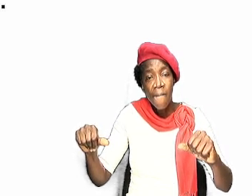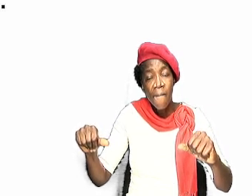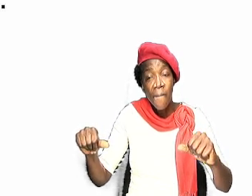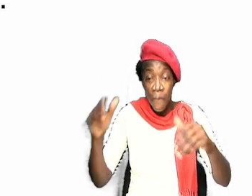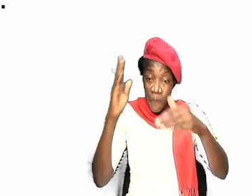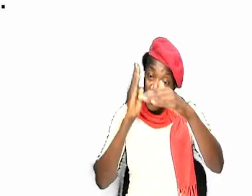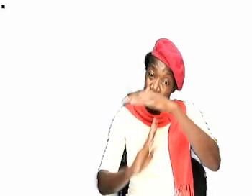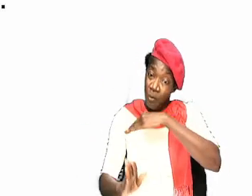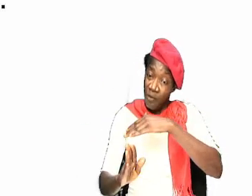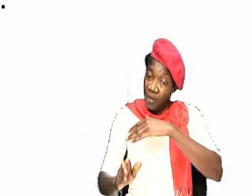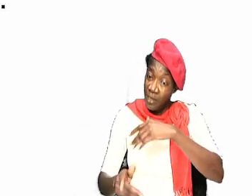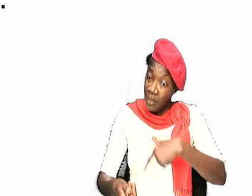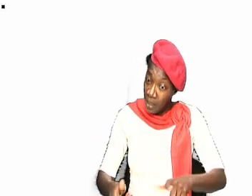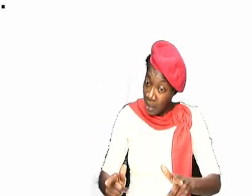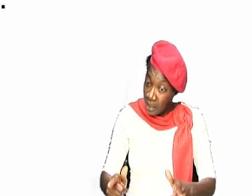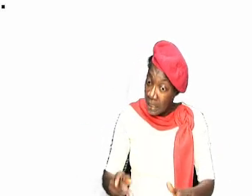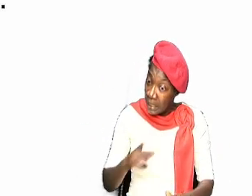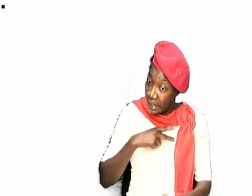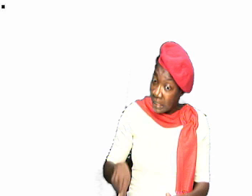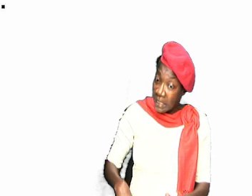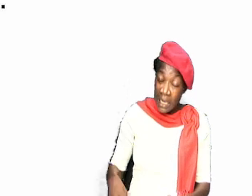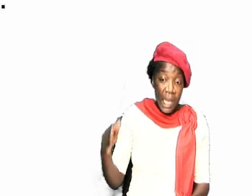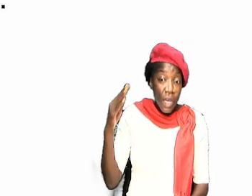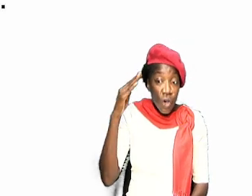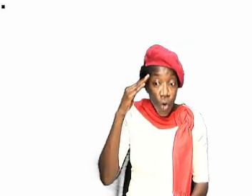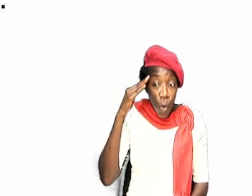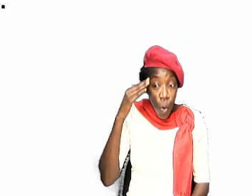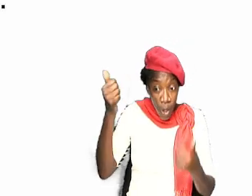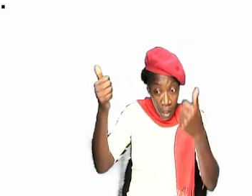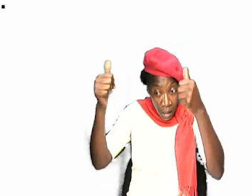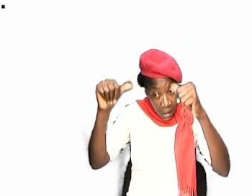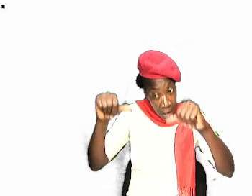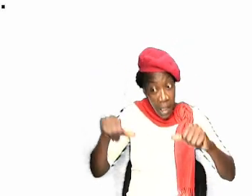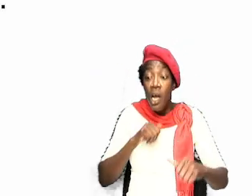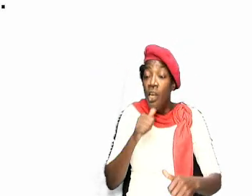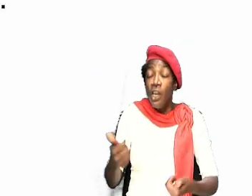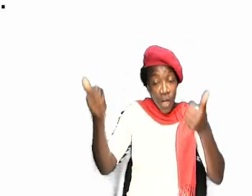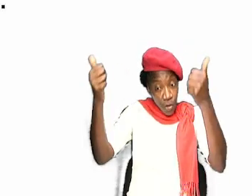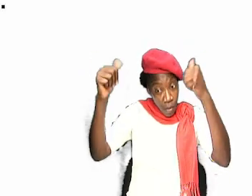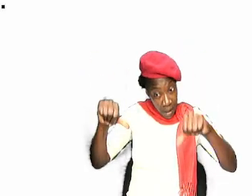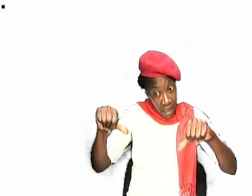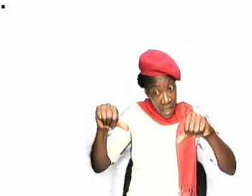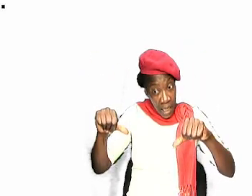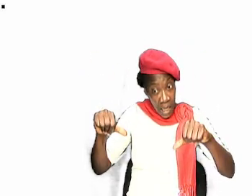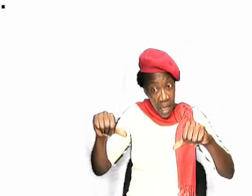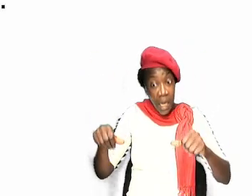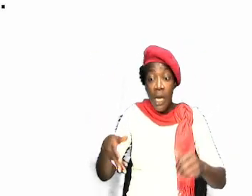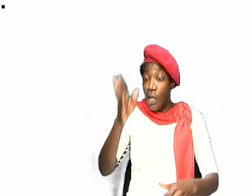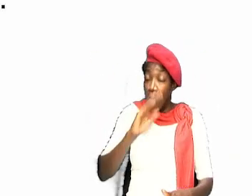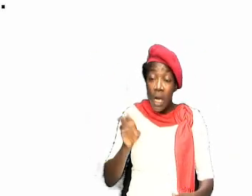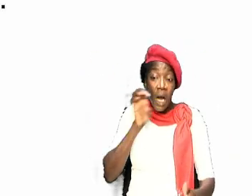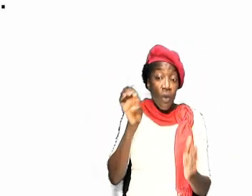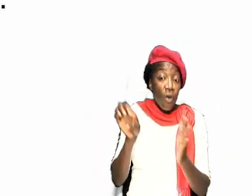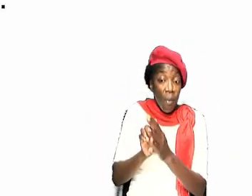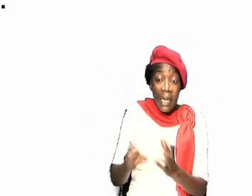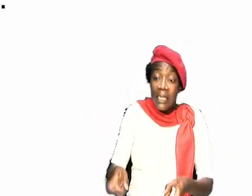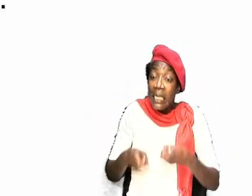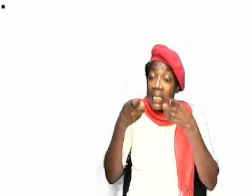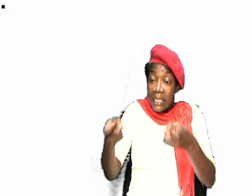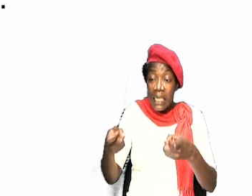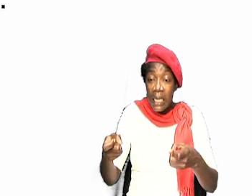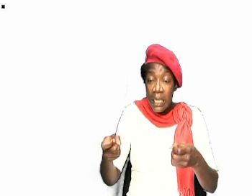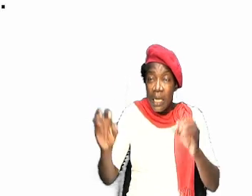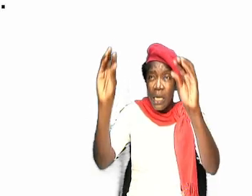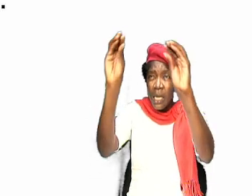prophet let him know that disobedience to God's command is as the sin of witchcraft. And we said that witchcraft